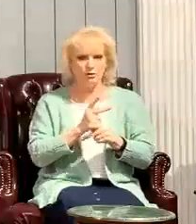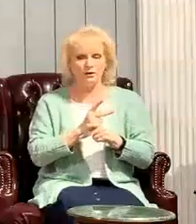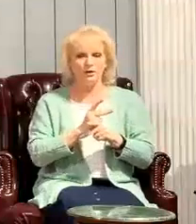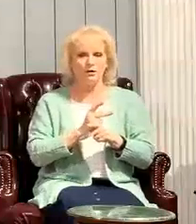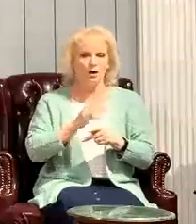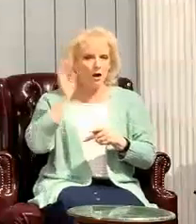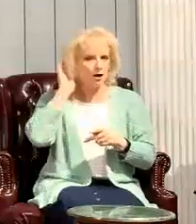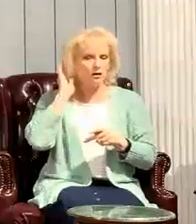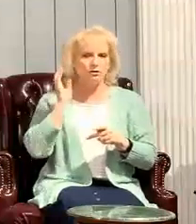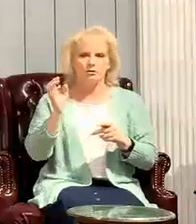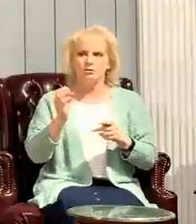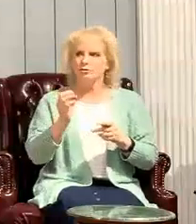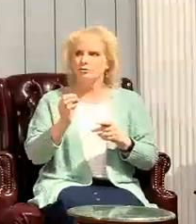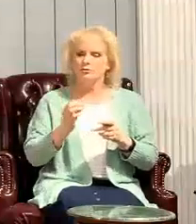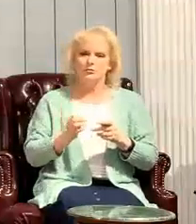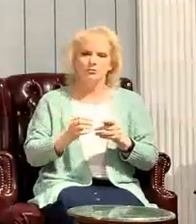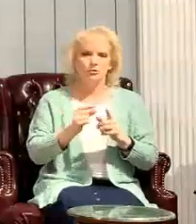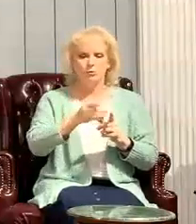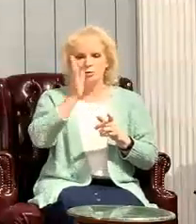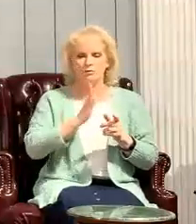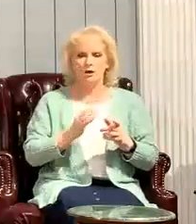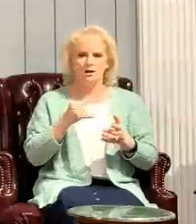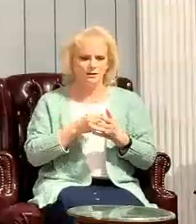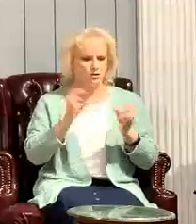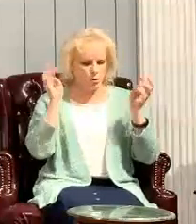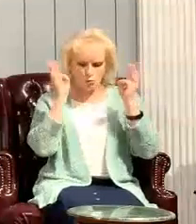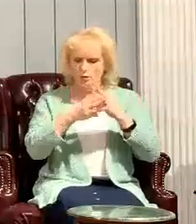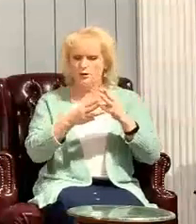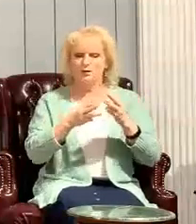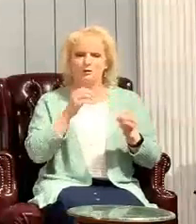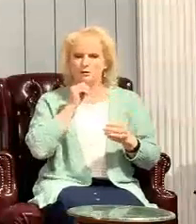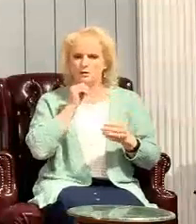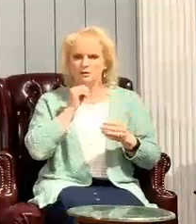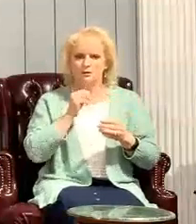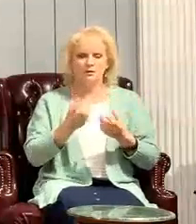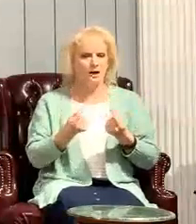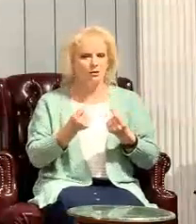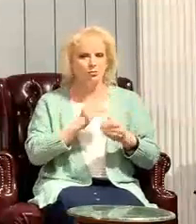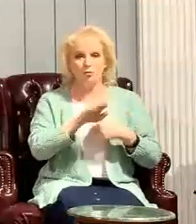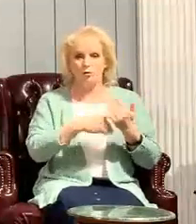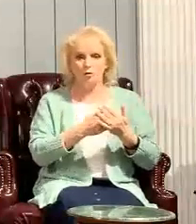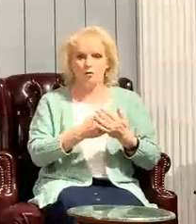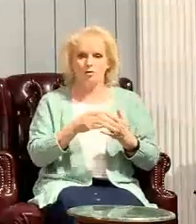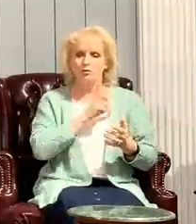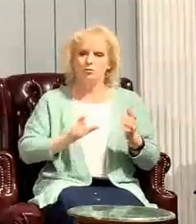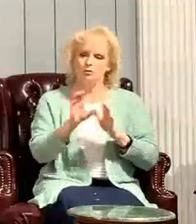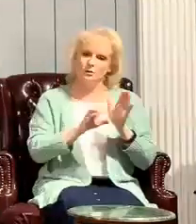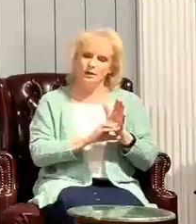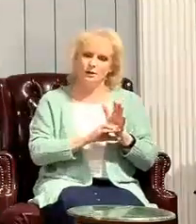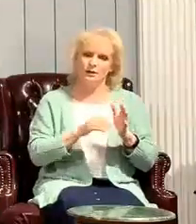It is wickedness to not observe to do all that the Lord has commanded. It